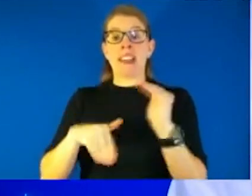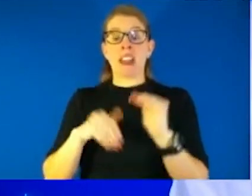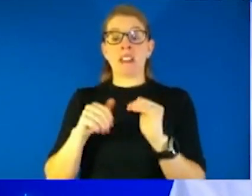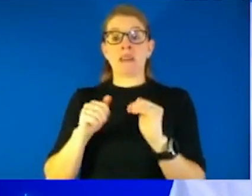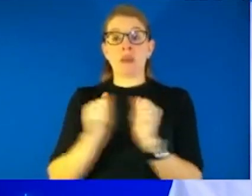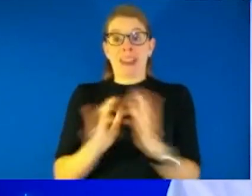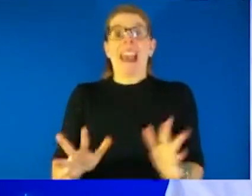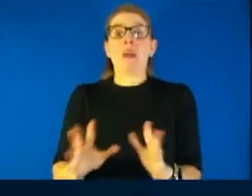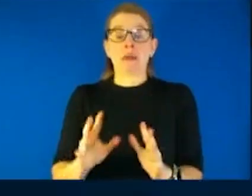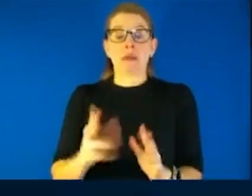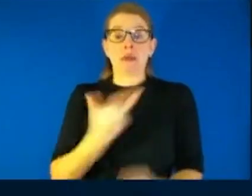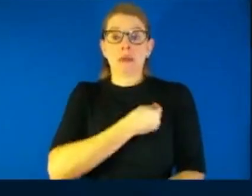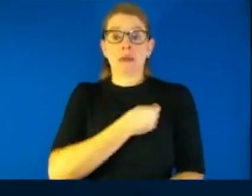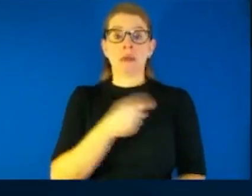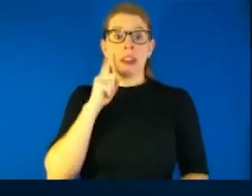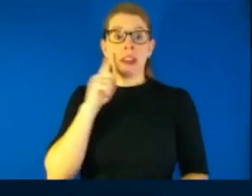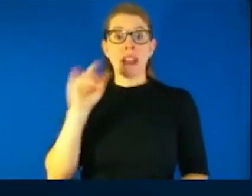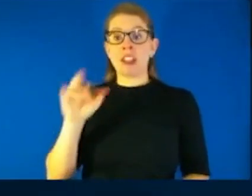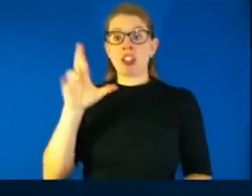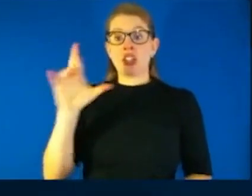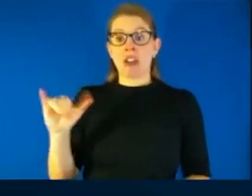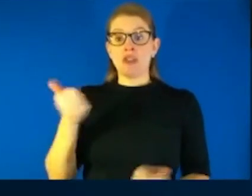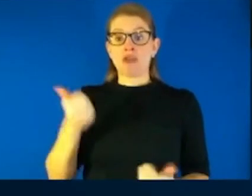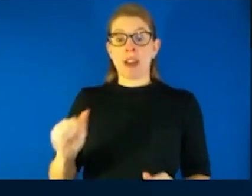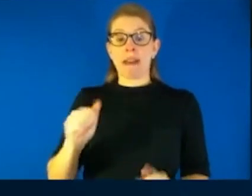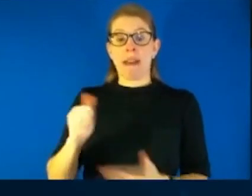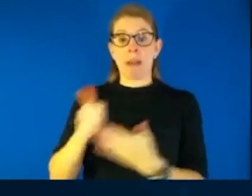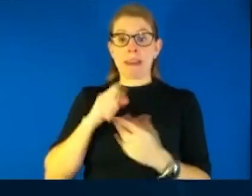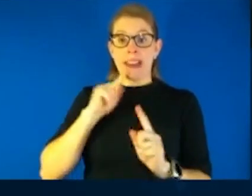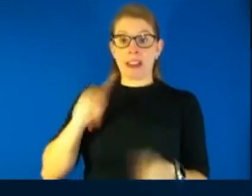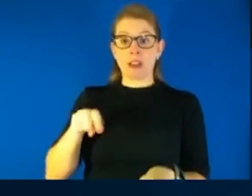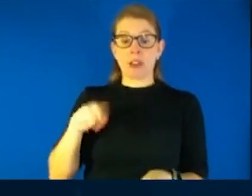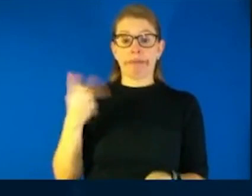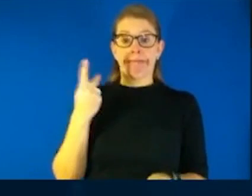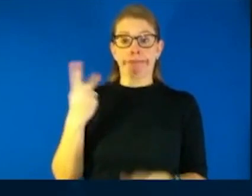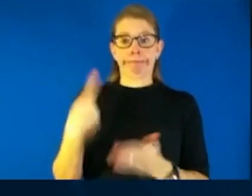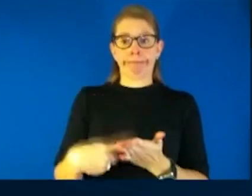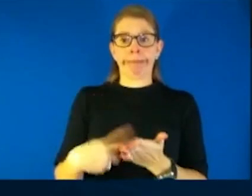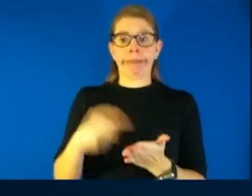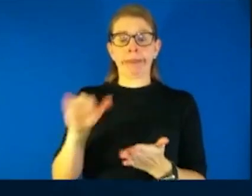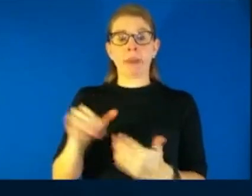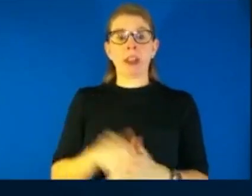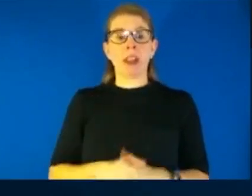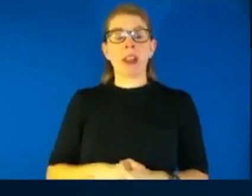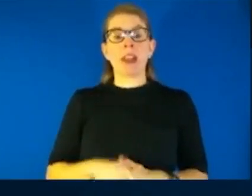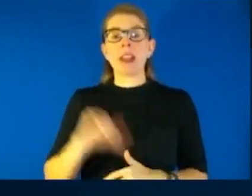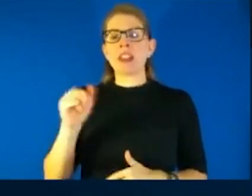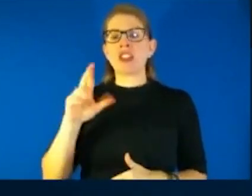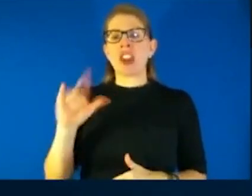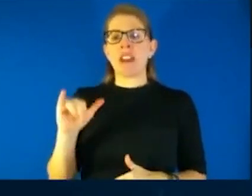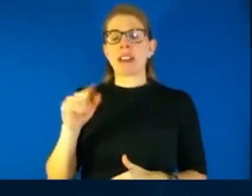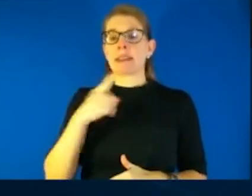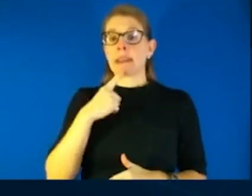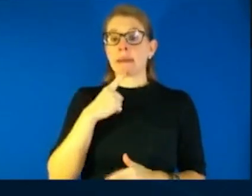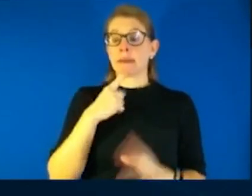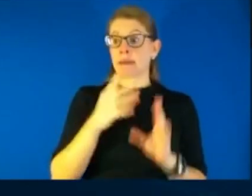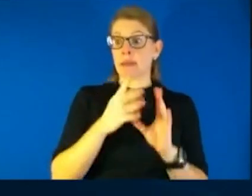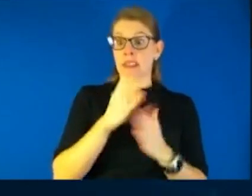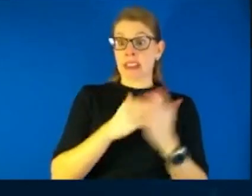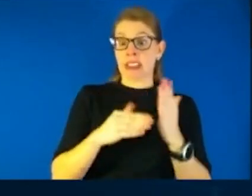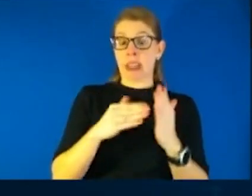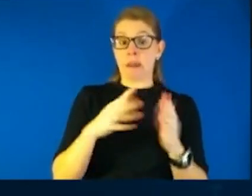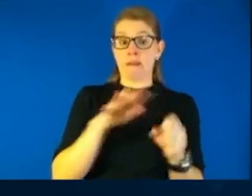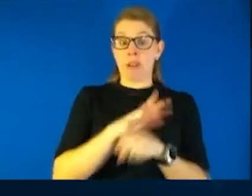right. I think Jerry is trying to help me answer this question that you and I, Doc Hawk, were talking about. But he's saying some of the fully vaccinated may be waiting for the